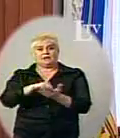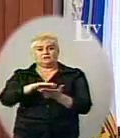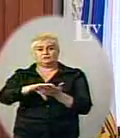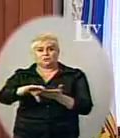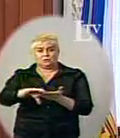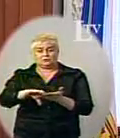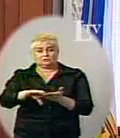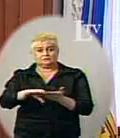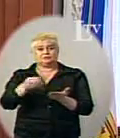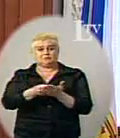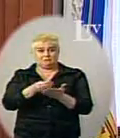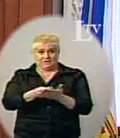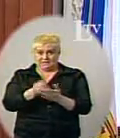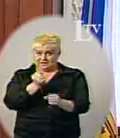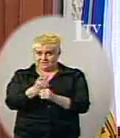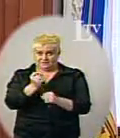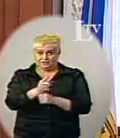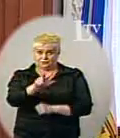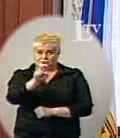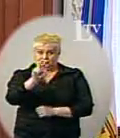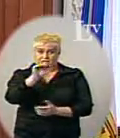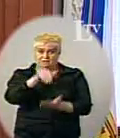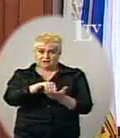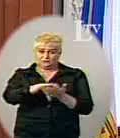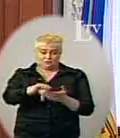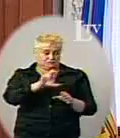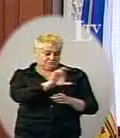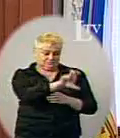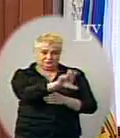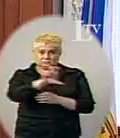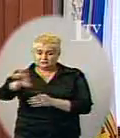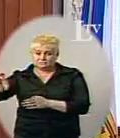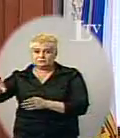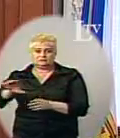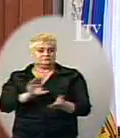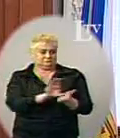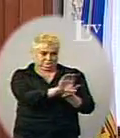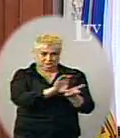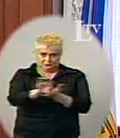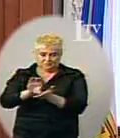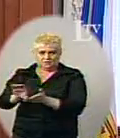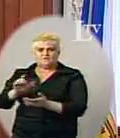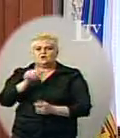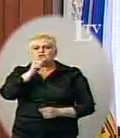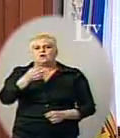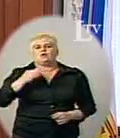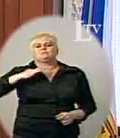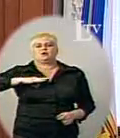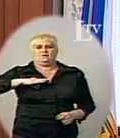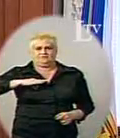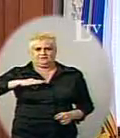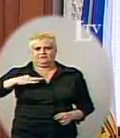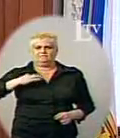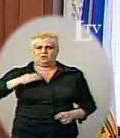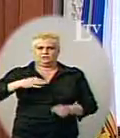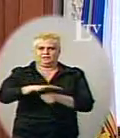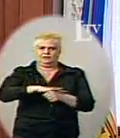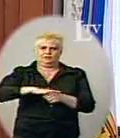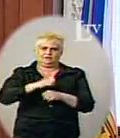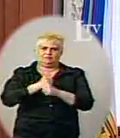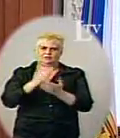$200,000 will be allocated each year to further strengthen the capacity of nonprofit and voluntary